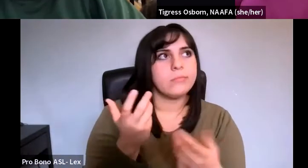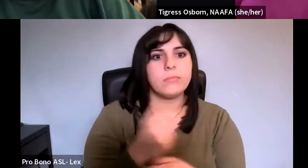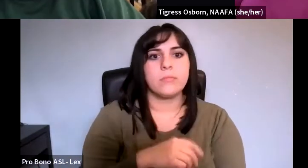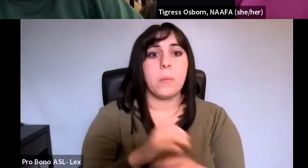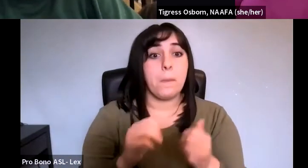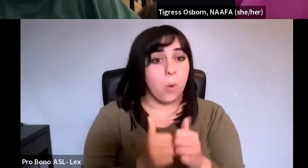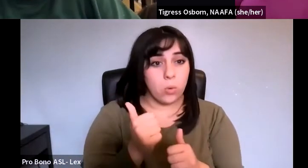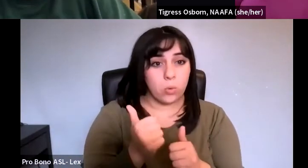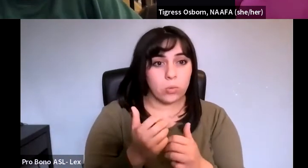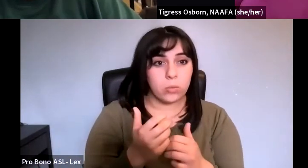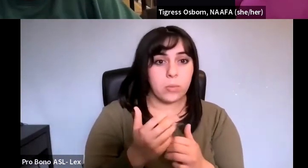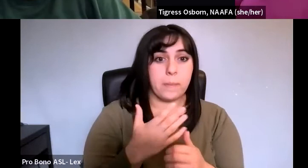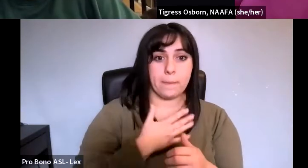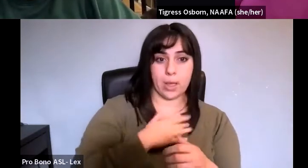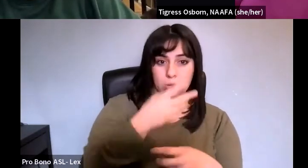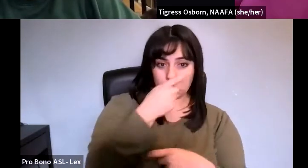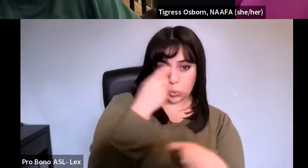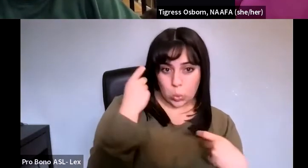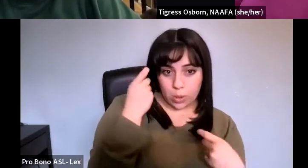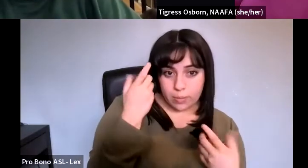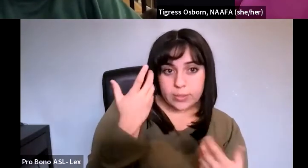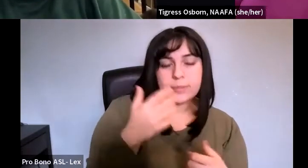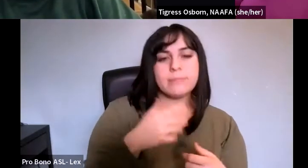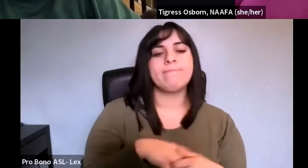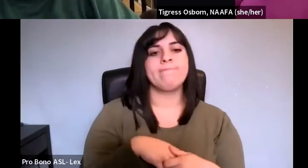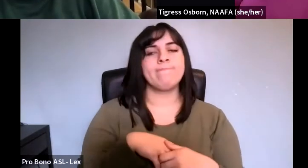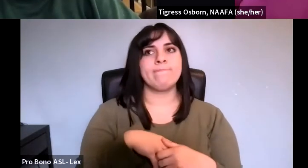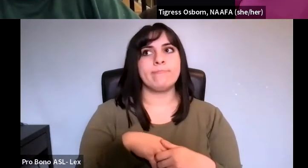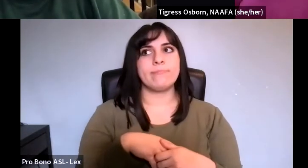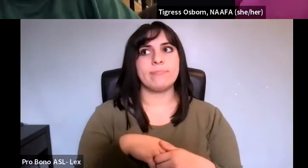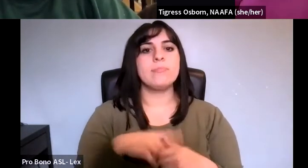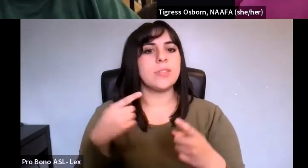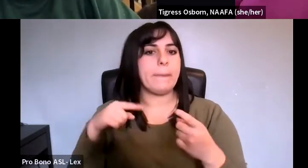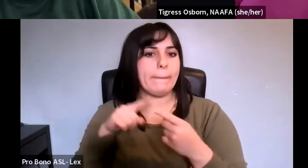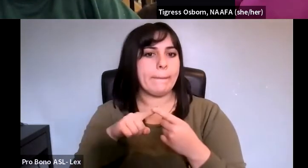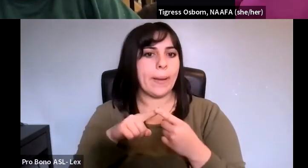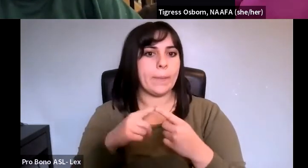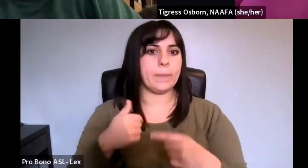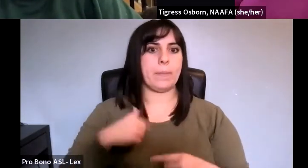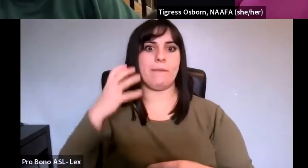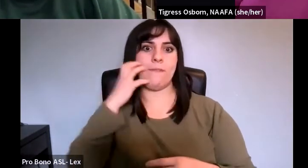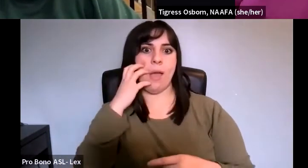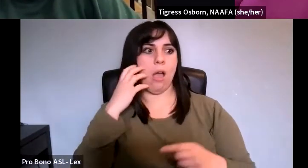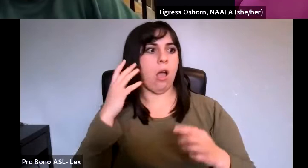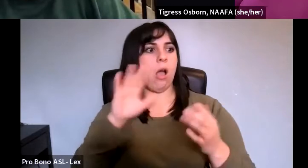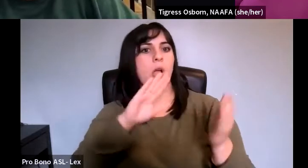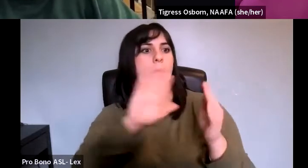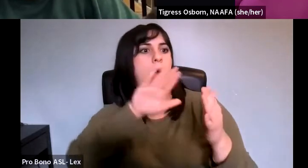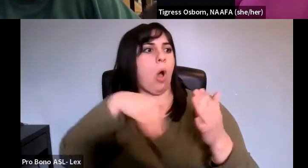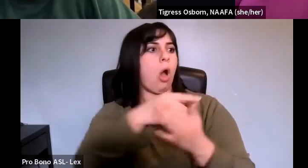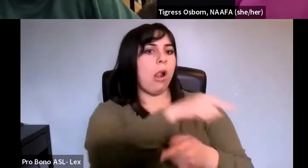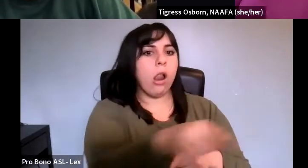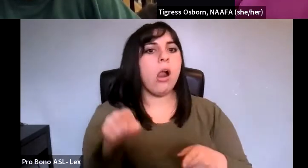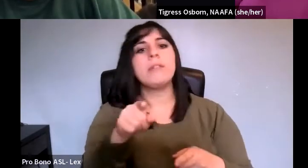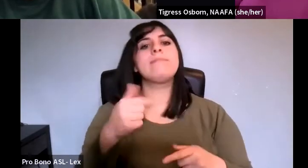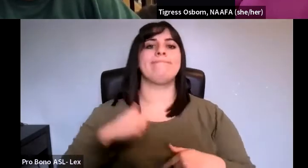trauma has been about how I was the fattest one, or, you know, the fat one, or like my